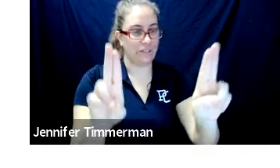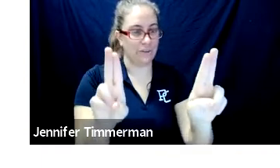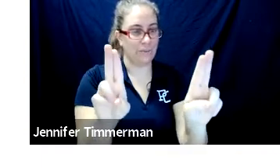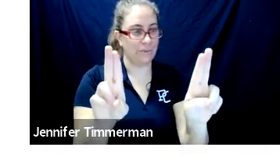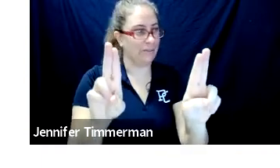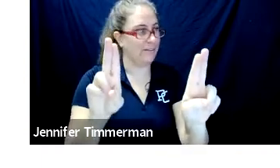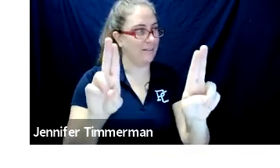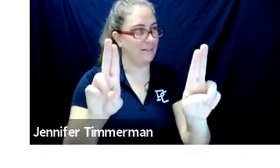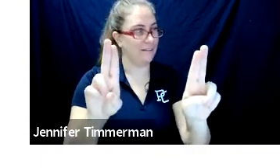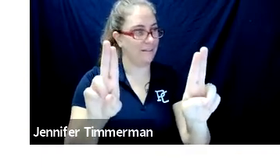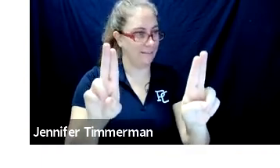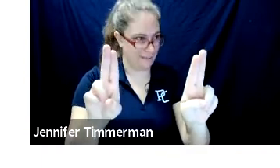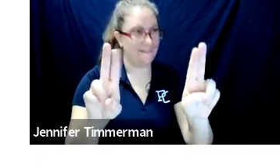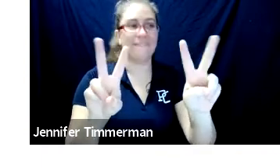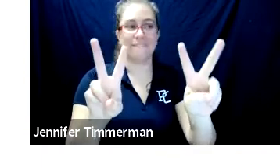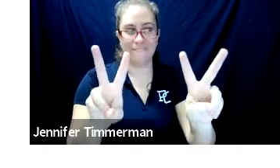U,